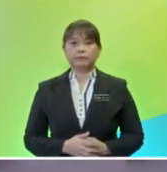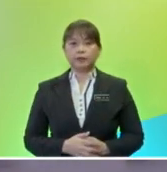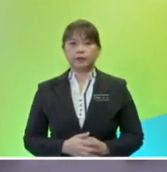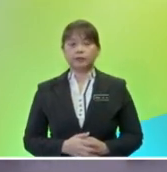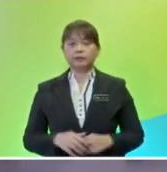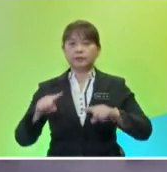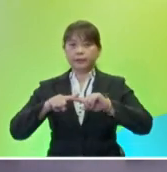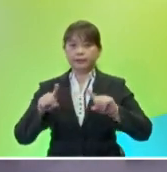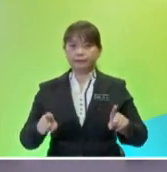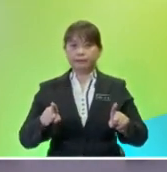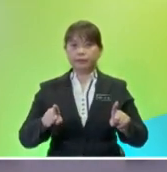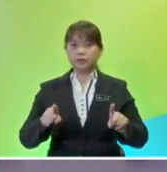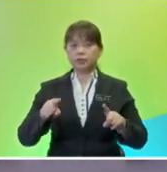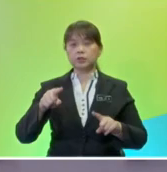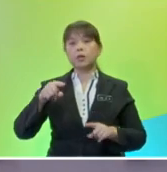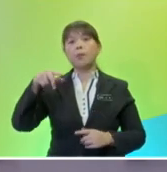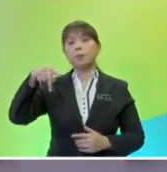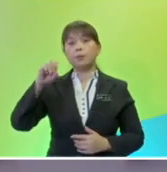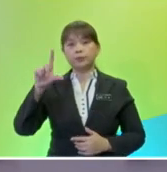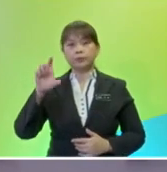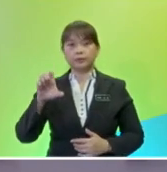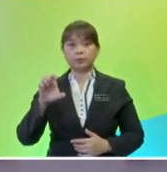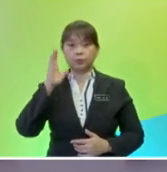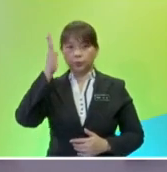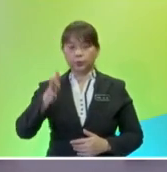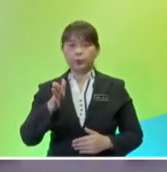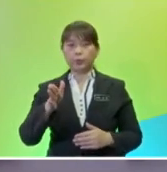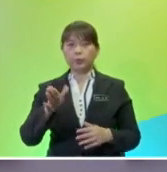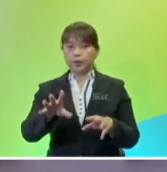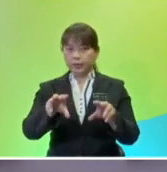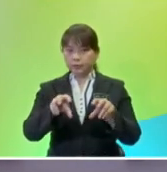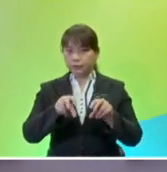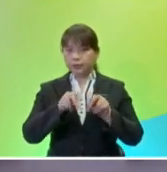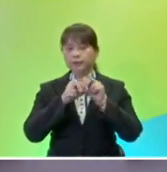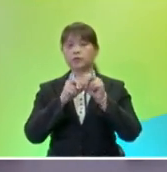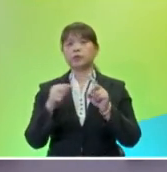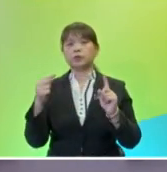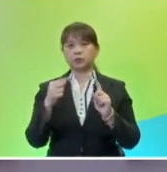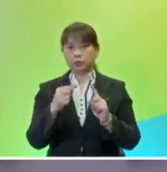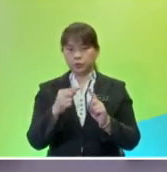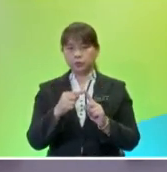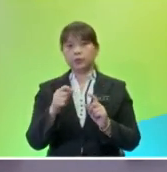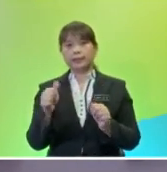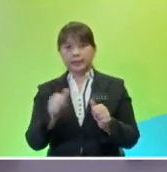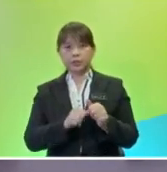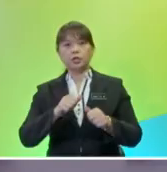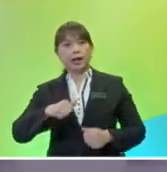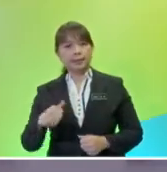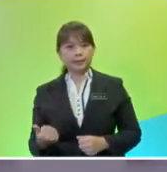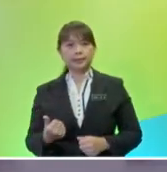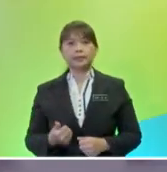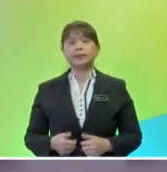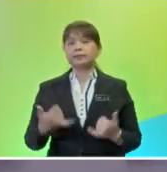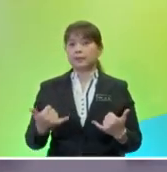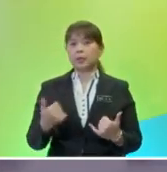different poles will attract each other. Alright. And last but not least, just now we have created a simple